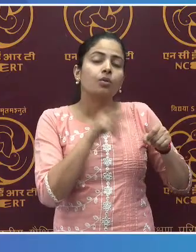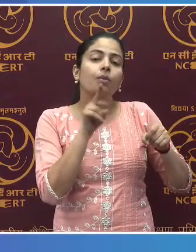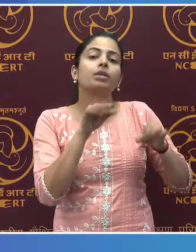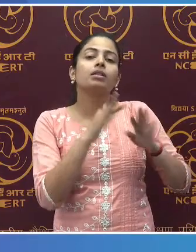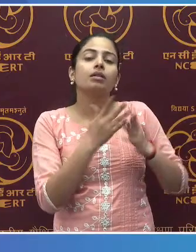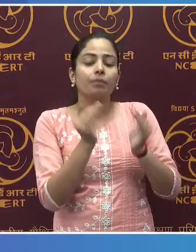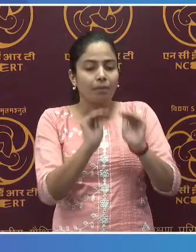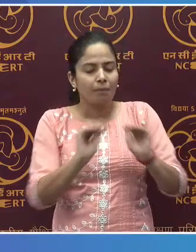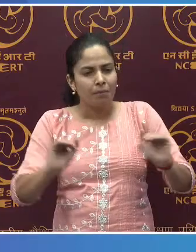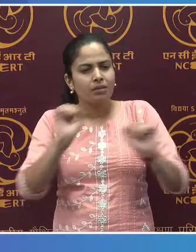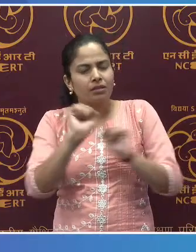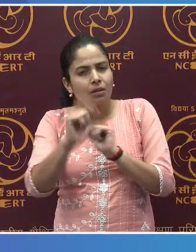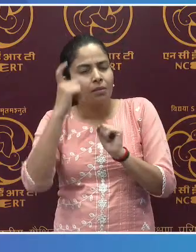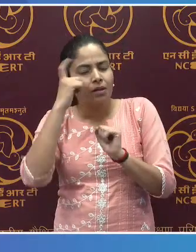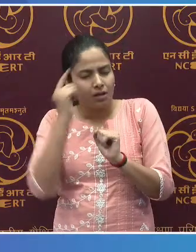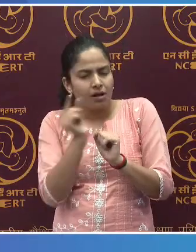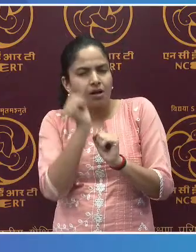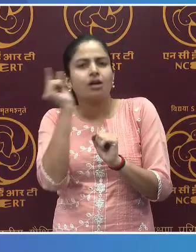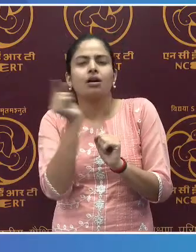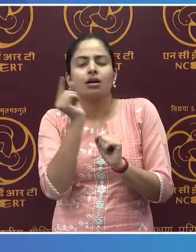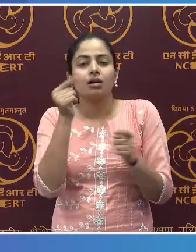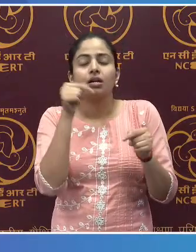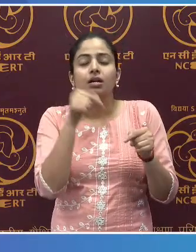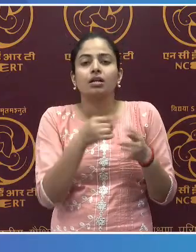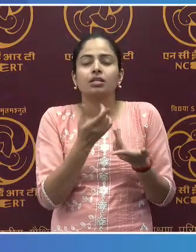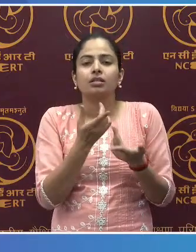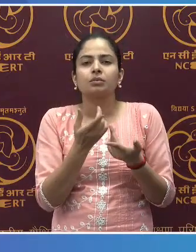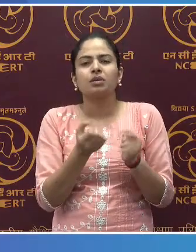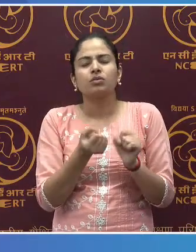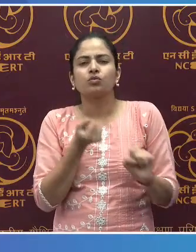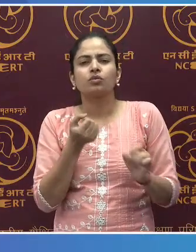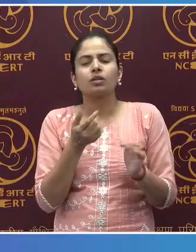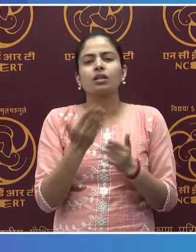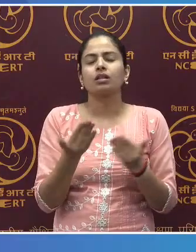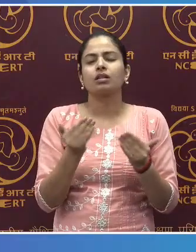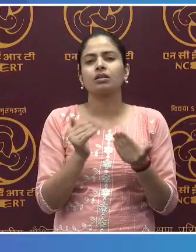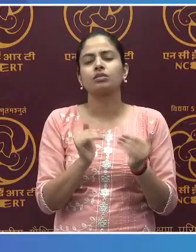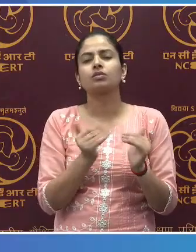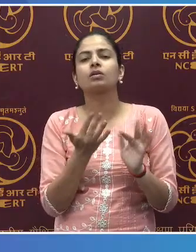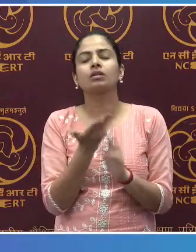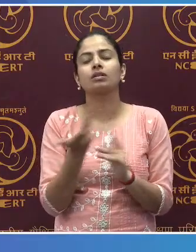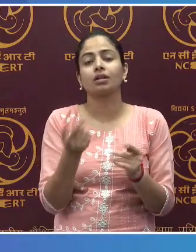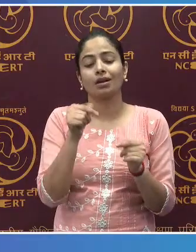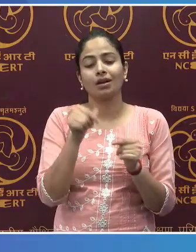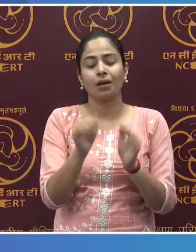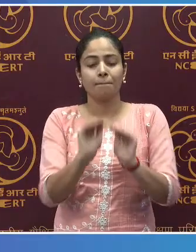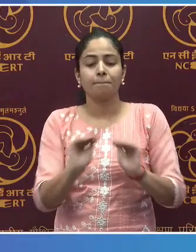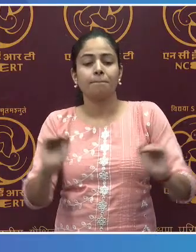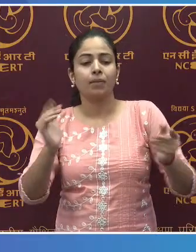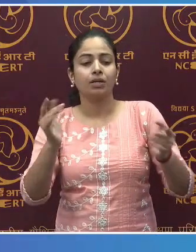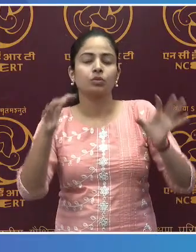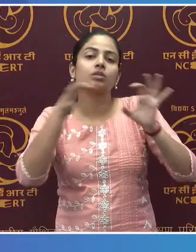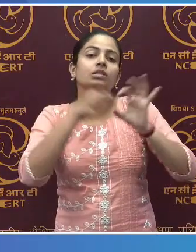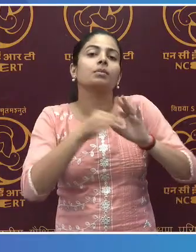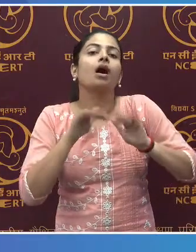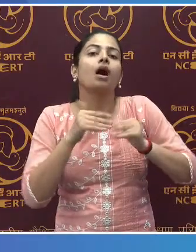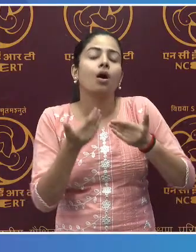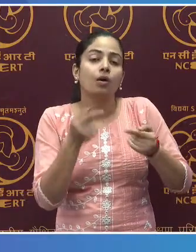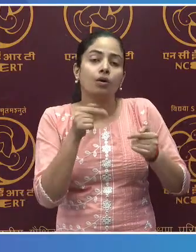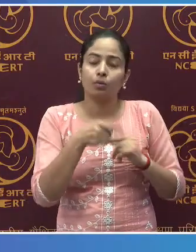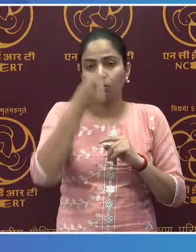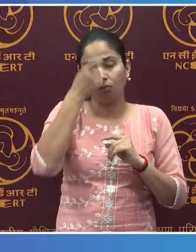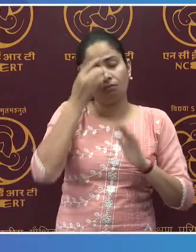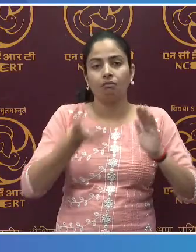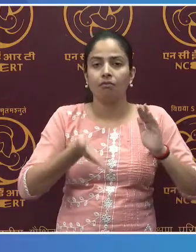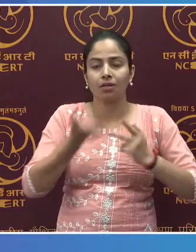ideas creatively. You know, the biggest challenge in the education system in any country is that how to keep engage our learners in the education system. Until